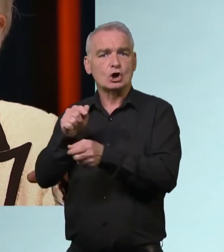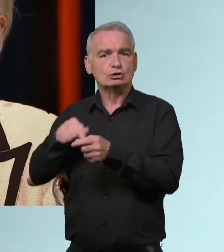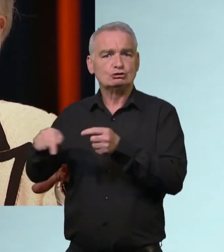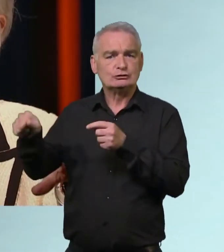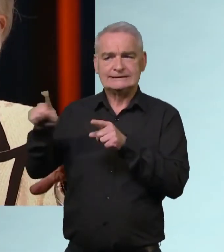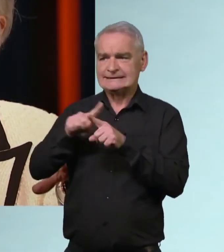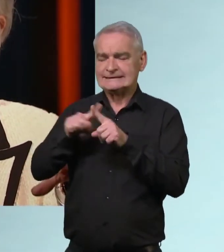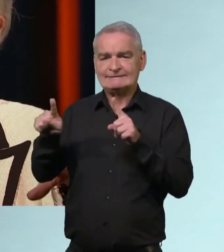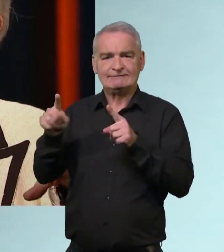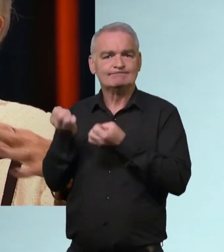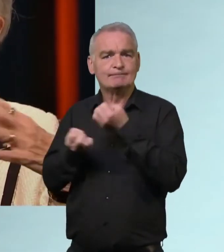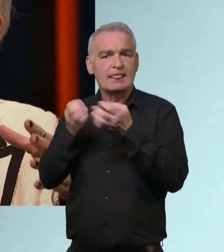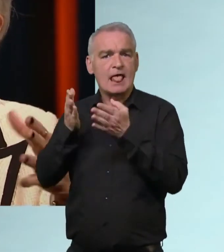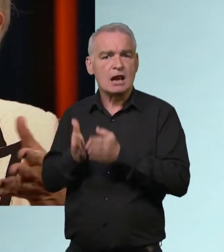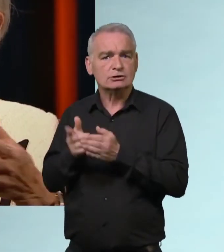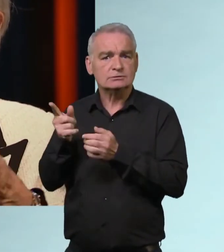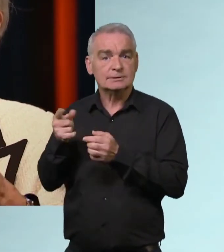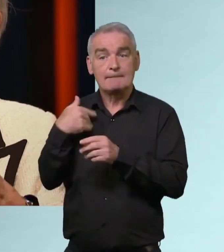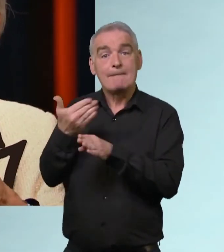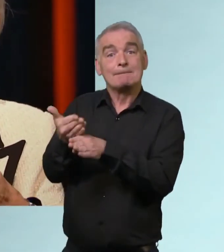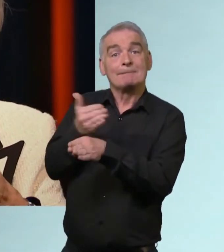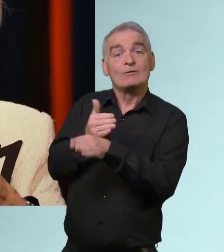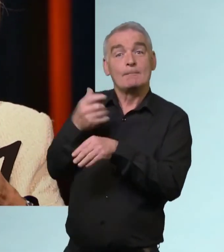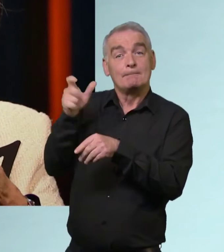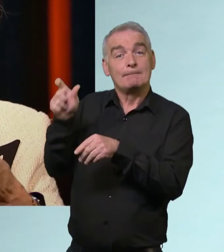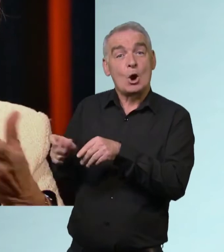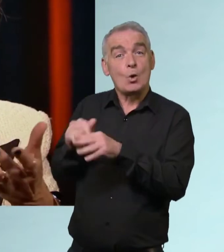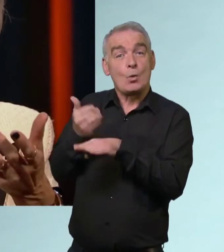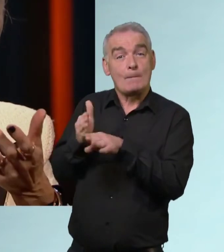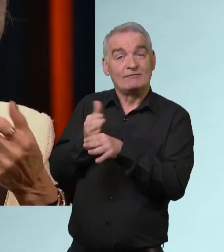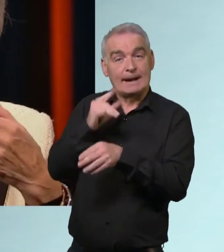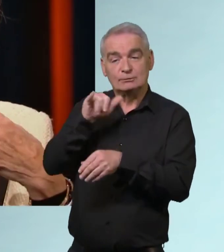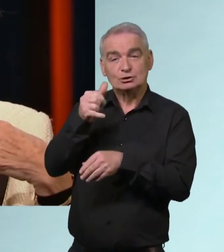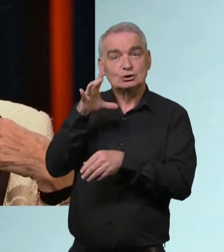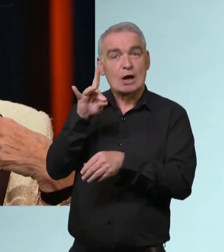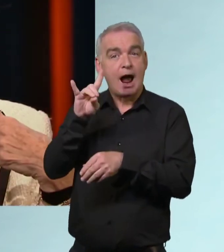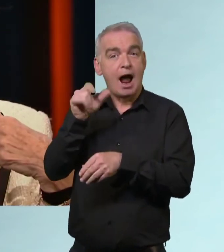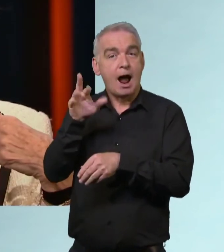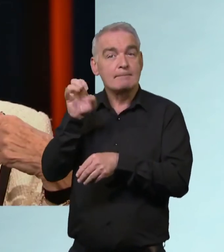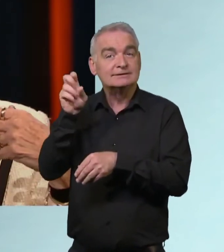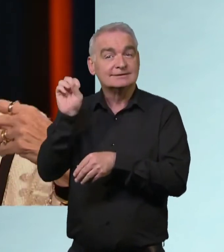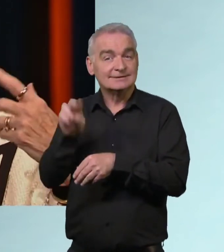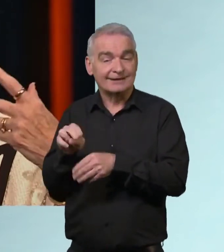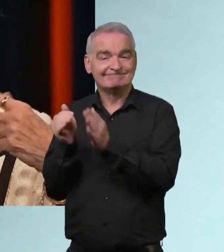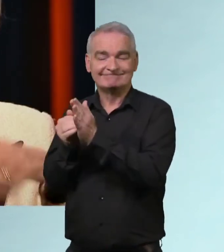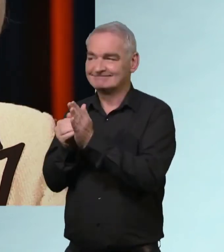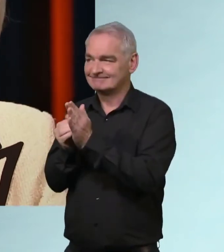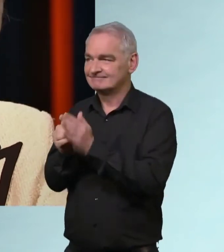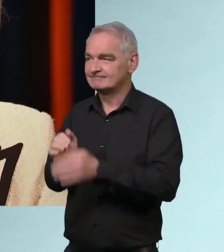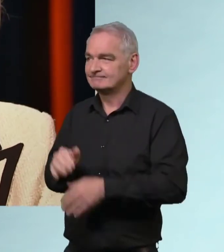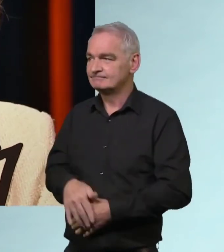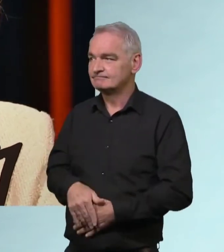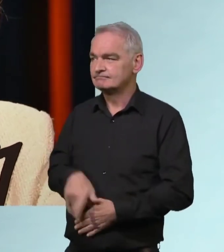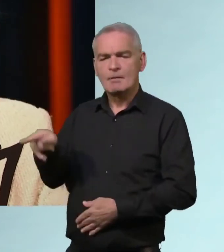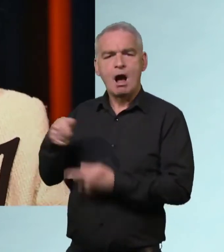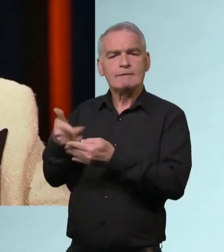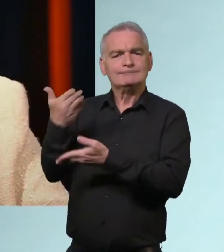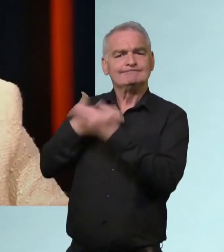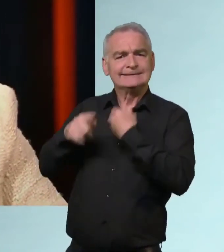pathologist I know. But my predecessor, Jack Harbison, he kept on telling us, before I'd come over to Ireland, he would